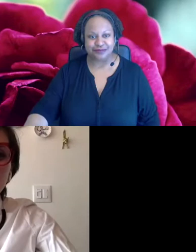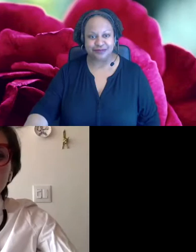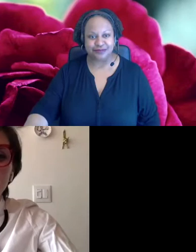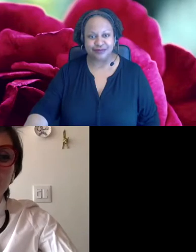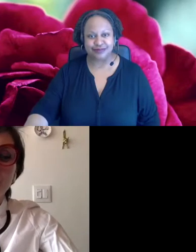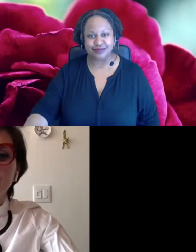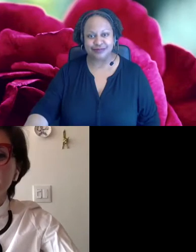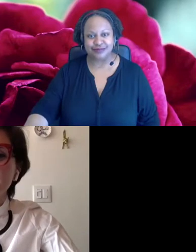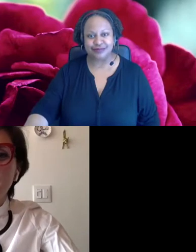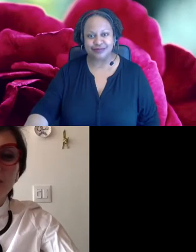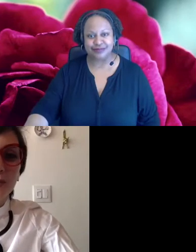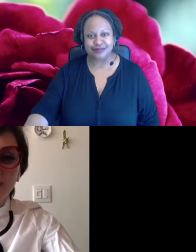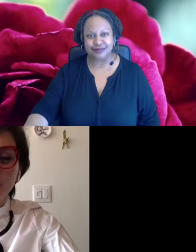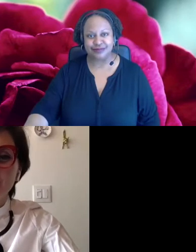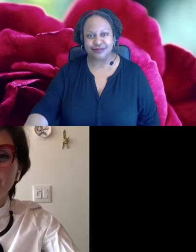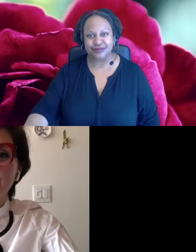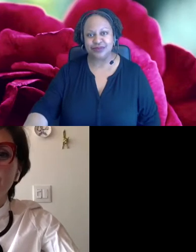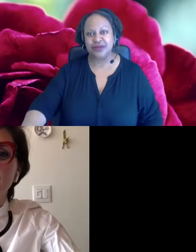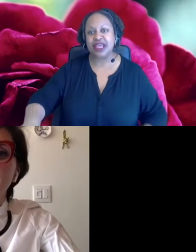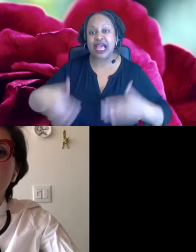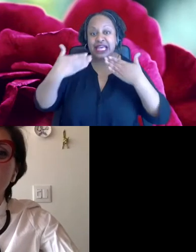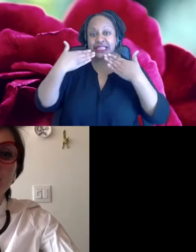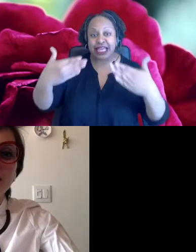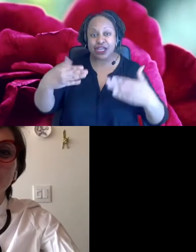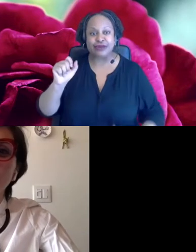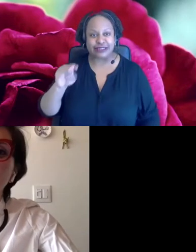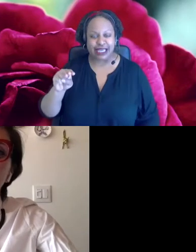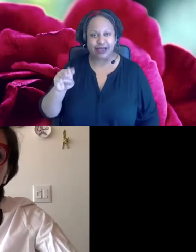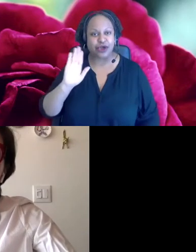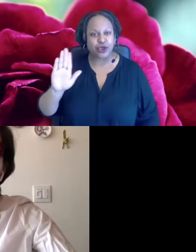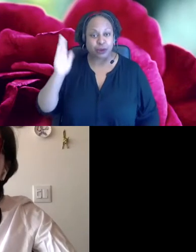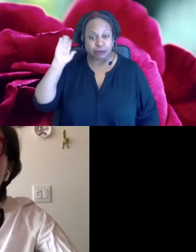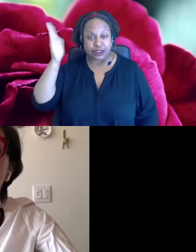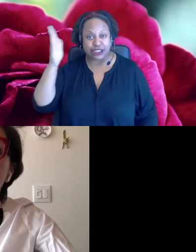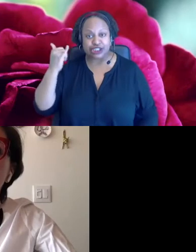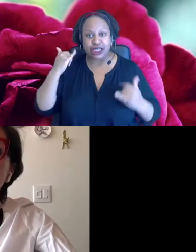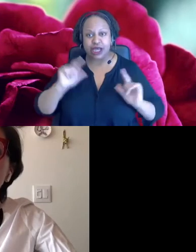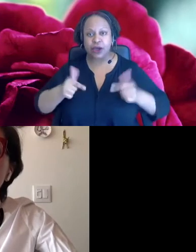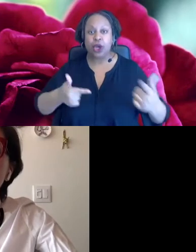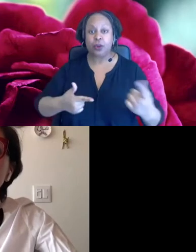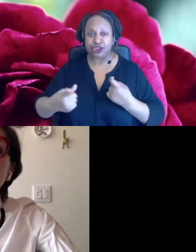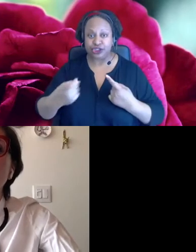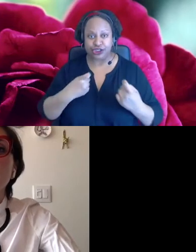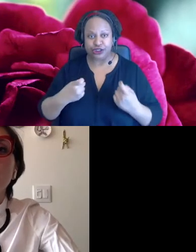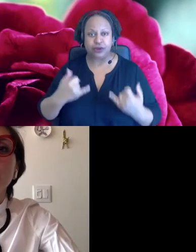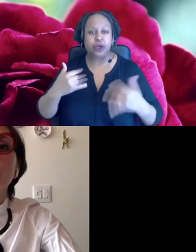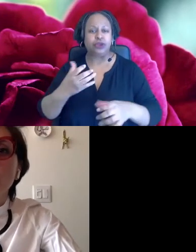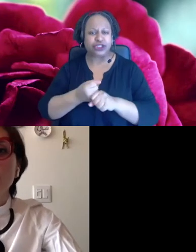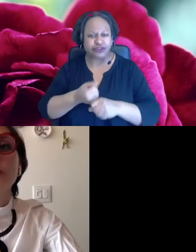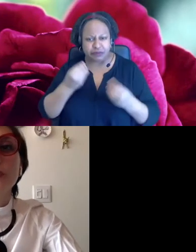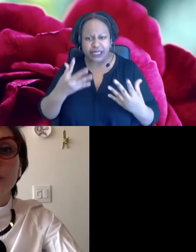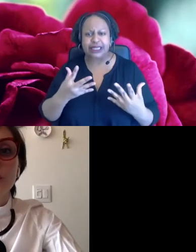Thank you so much, Sam, for this eye-opening presentation. Now let's go to the questions. We received many